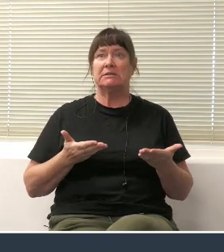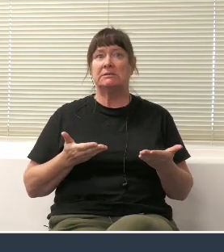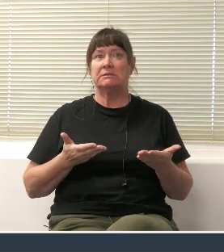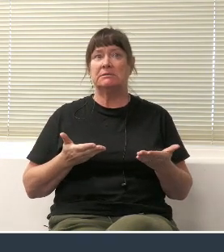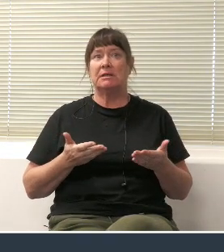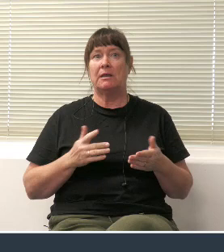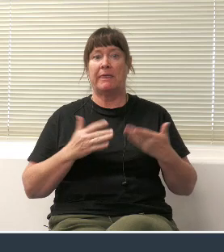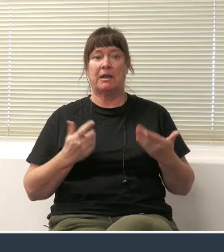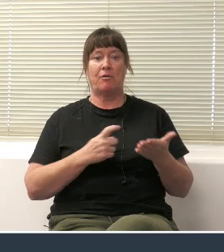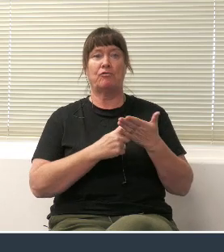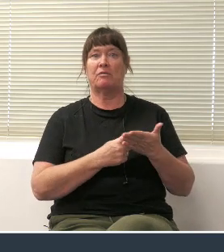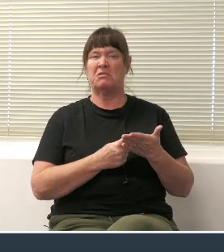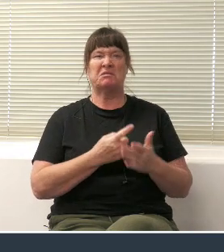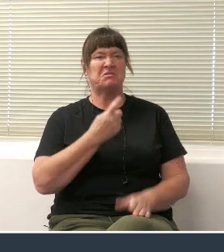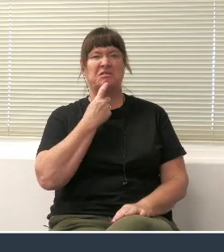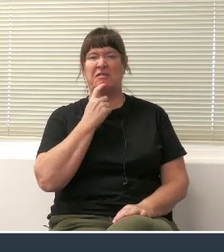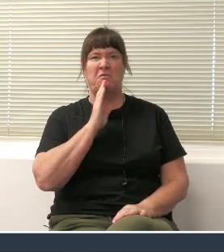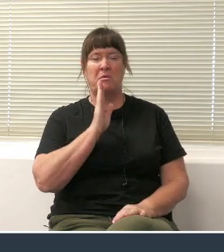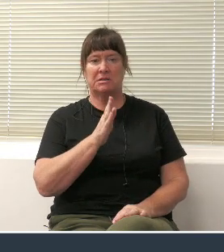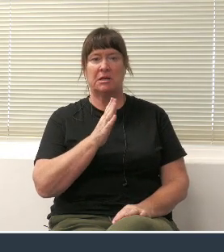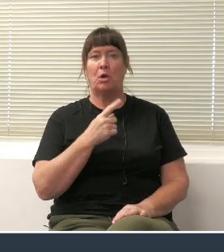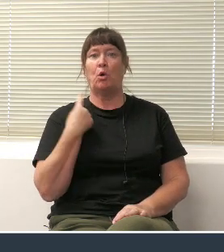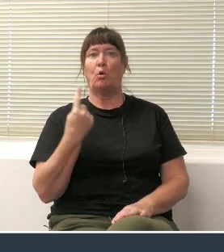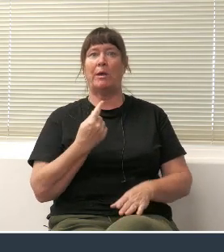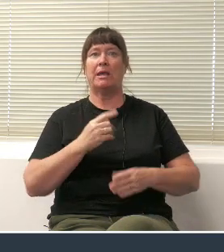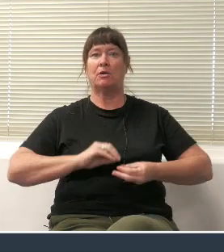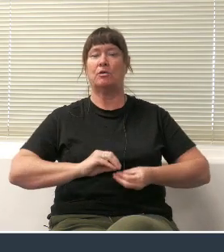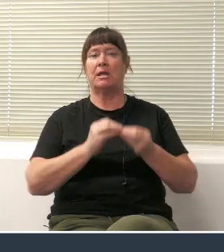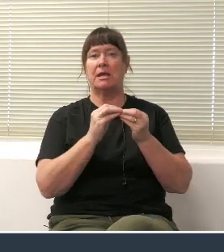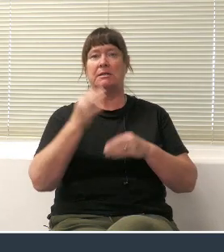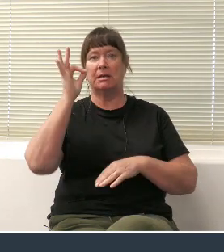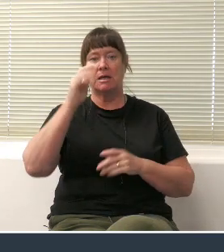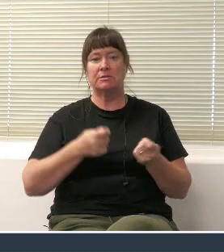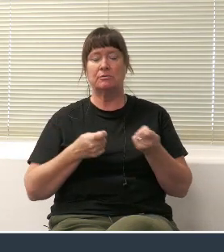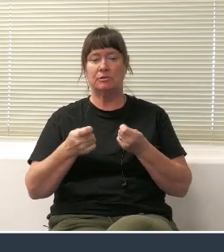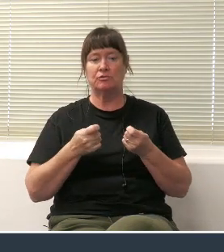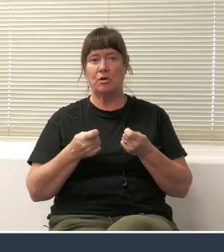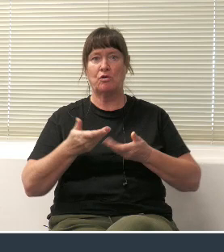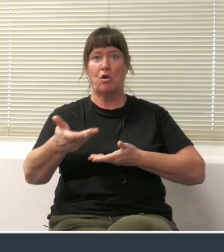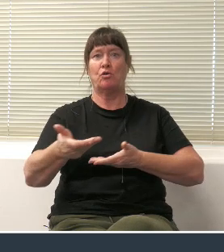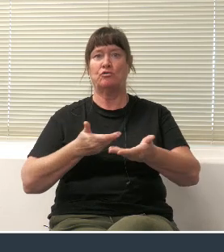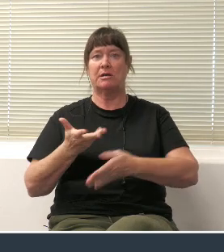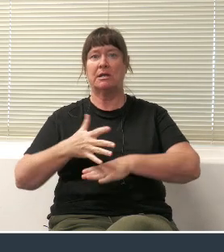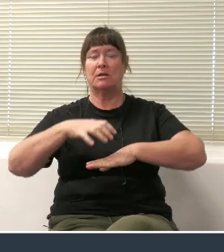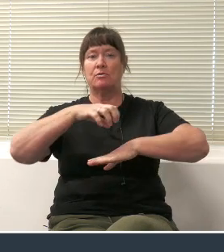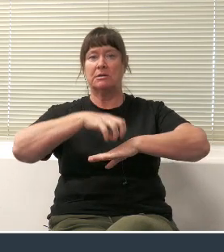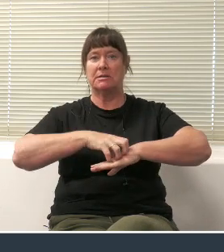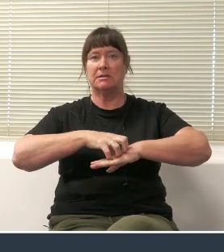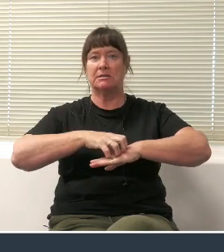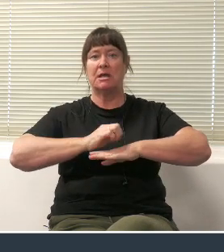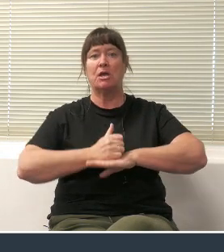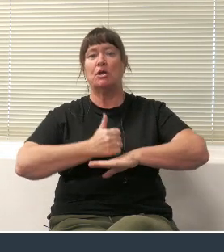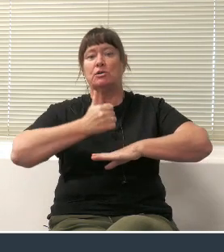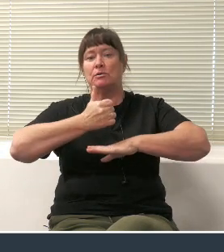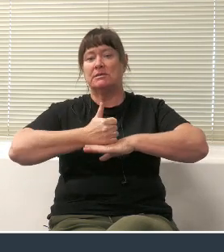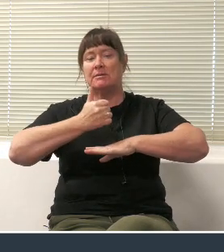the current recommendation is pretty straightforward, is that we create a council-controlled trading organisation to establish a commercially focused